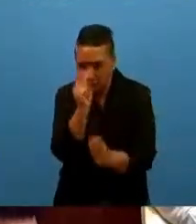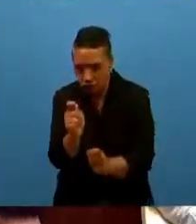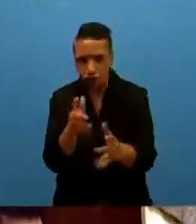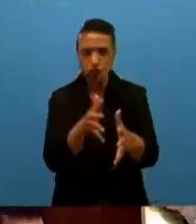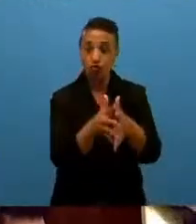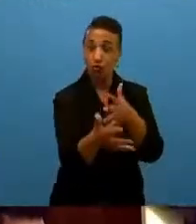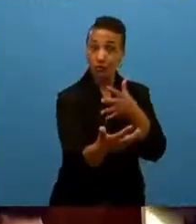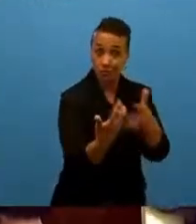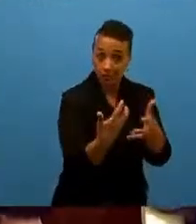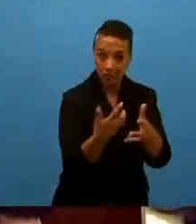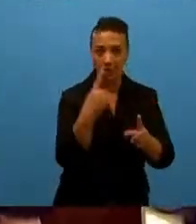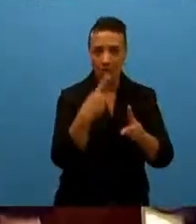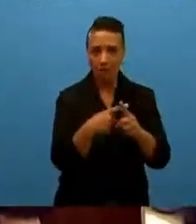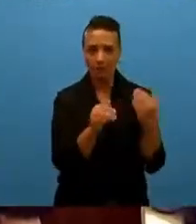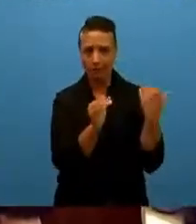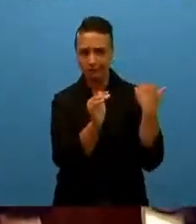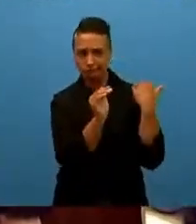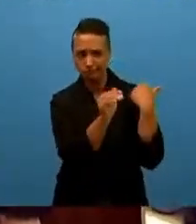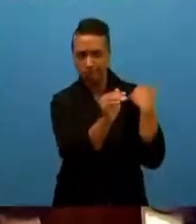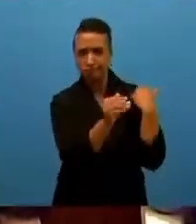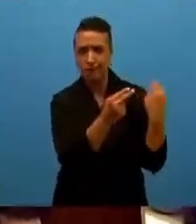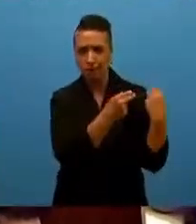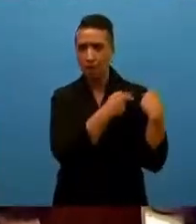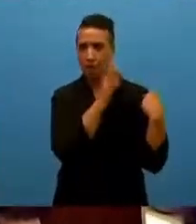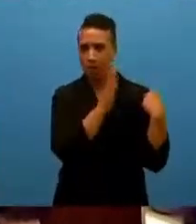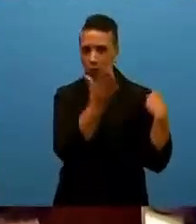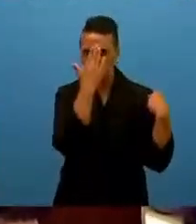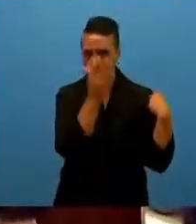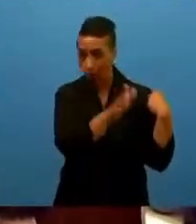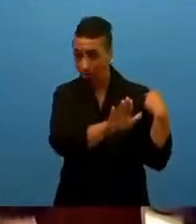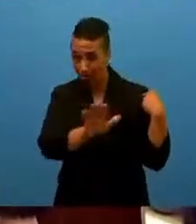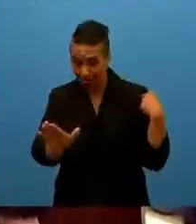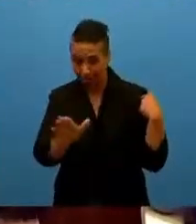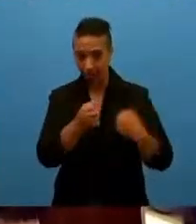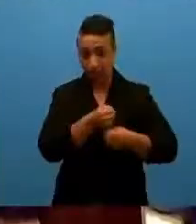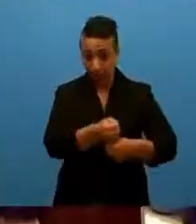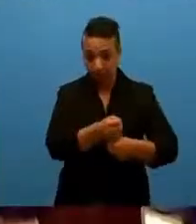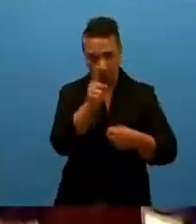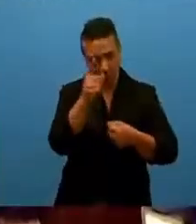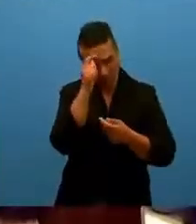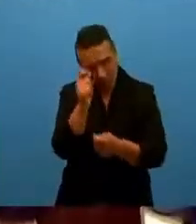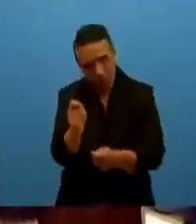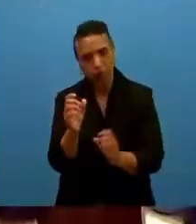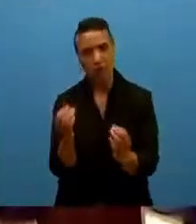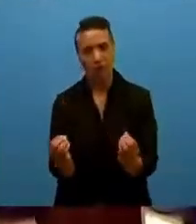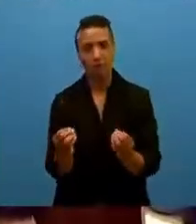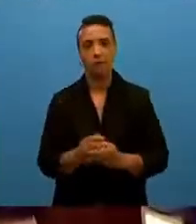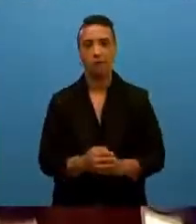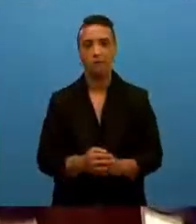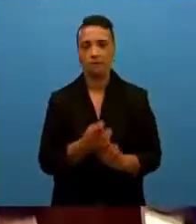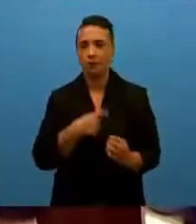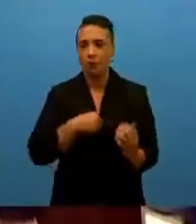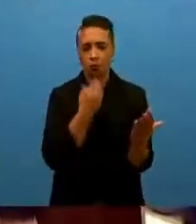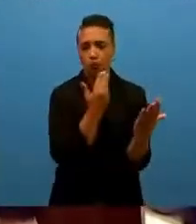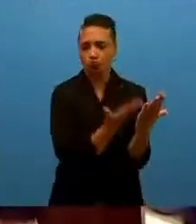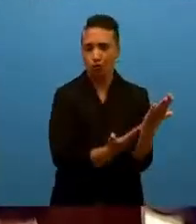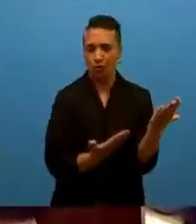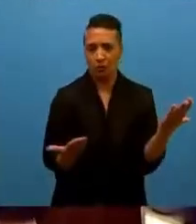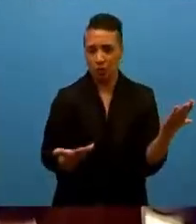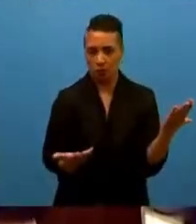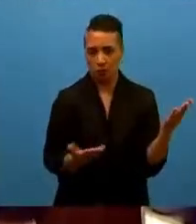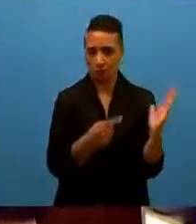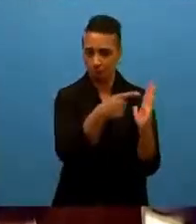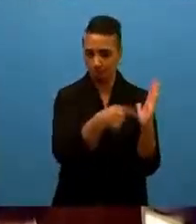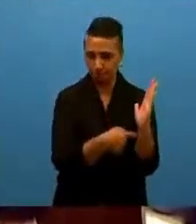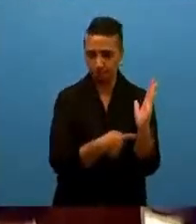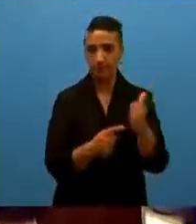remain accountable to the indigenous peoples they represent. We recommend the following key actions. Number